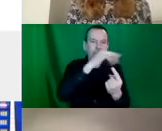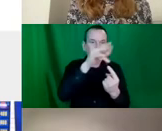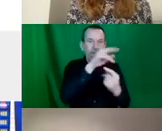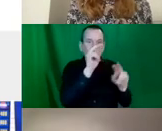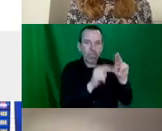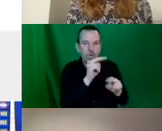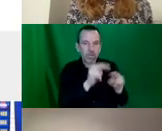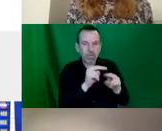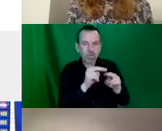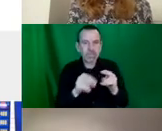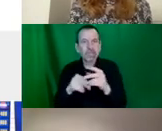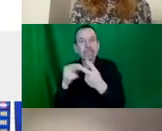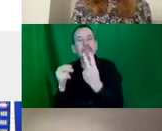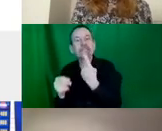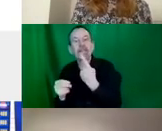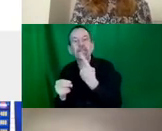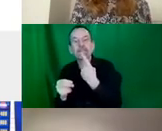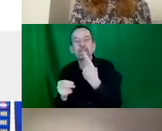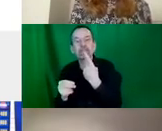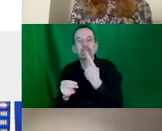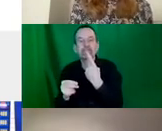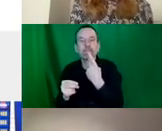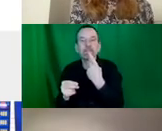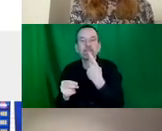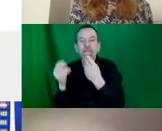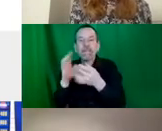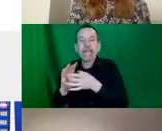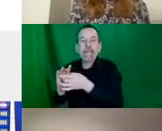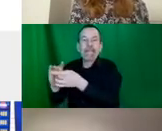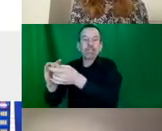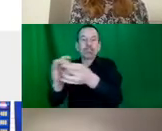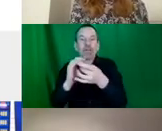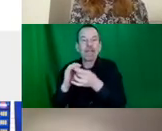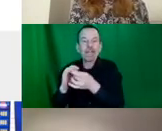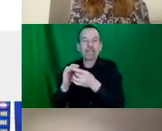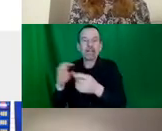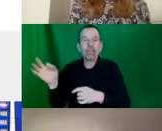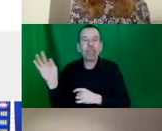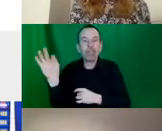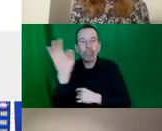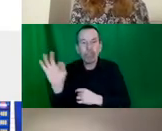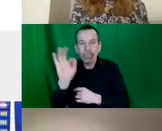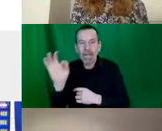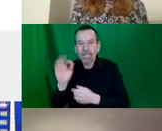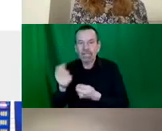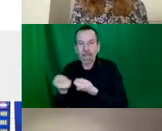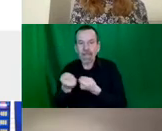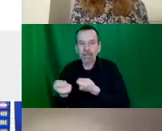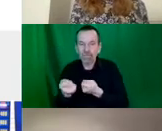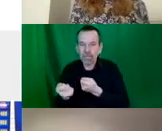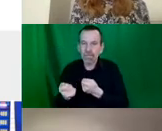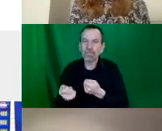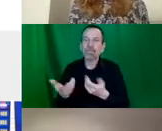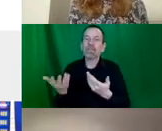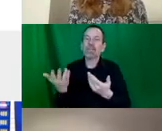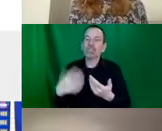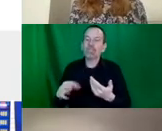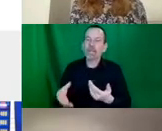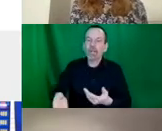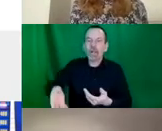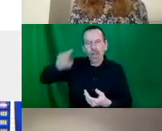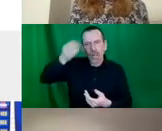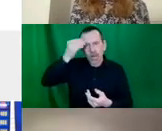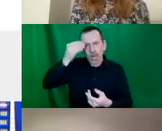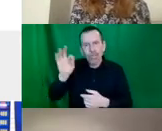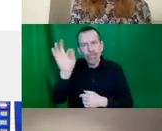pest management. I was placed on the IPM team and got to work researching typical pests and the damage they cause. My main task